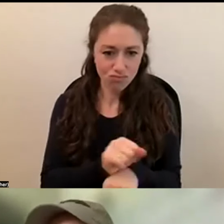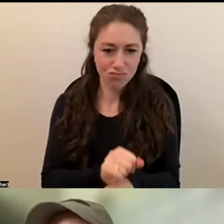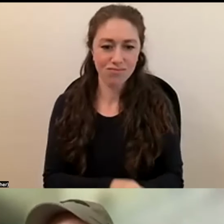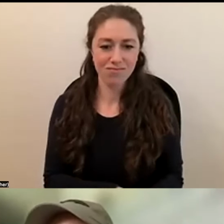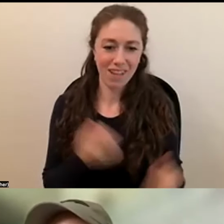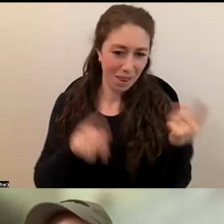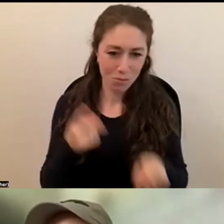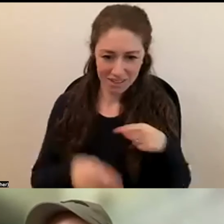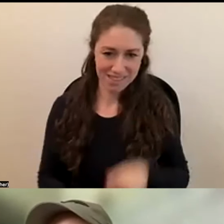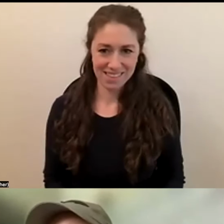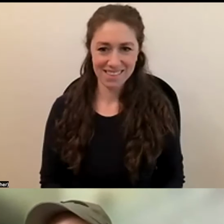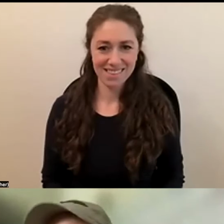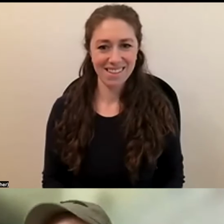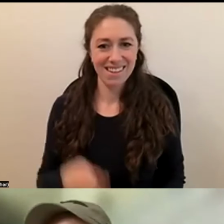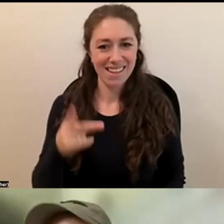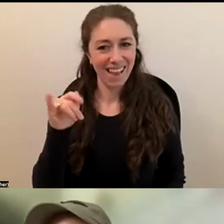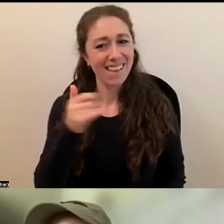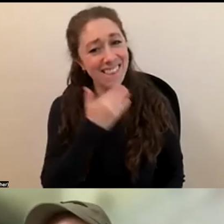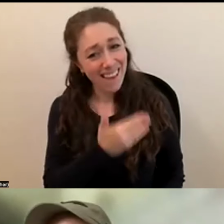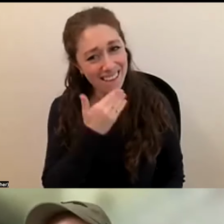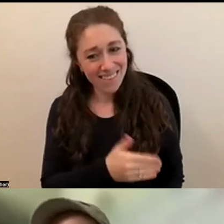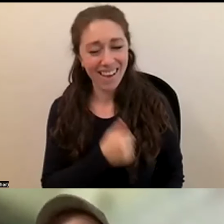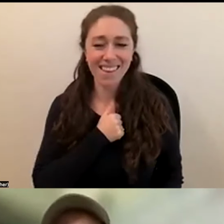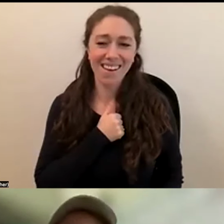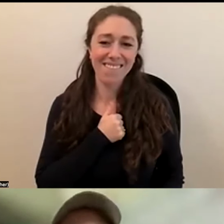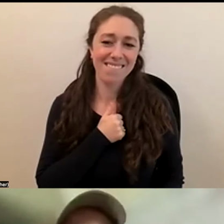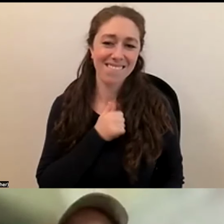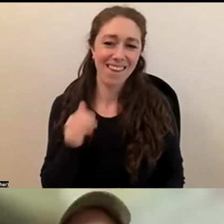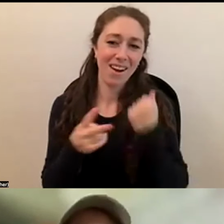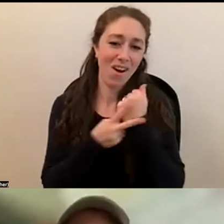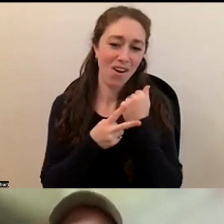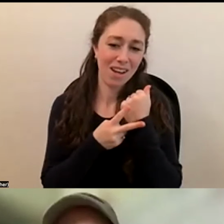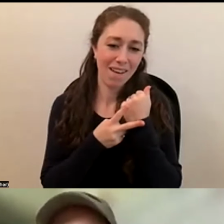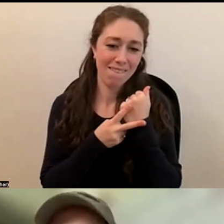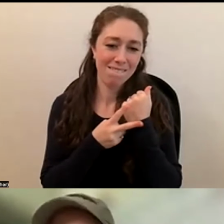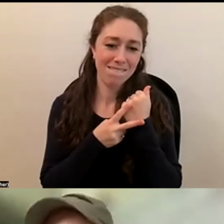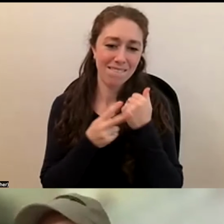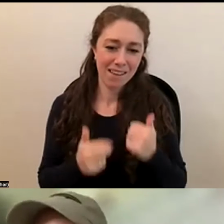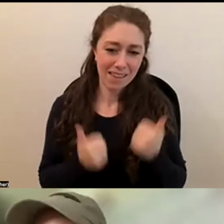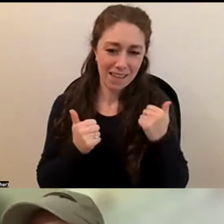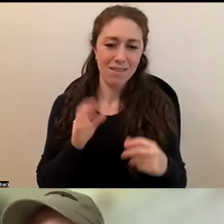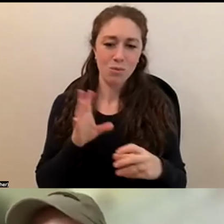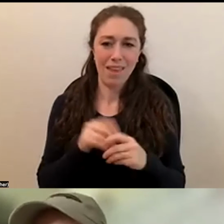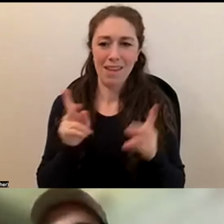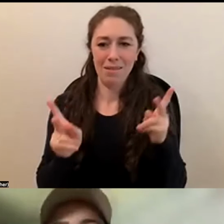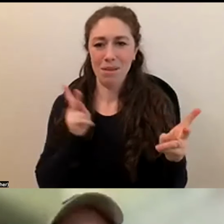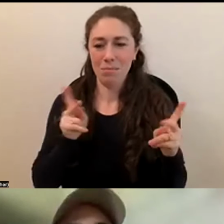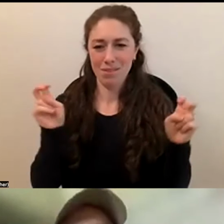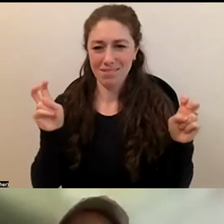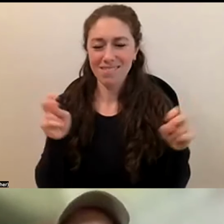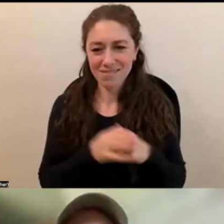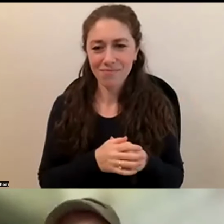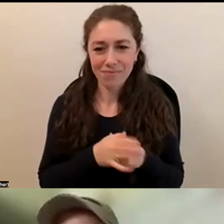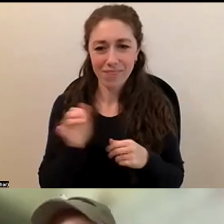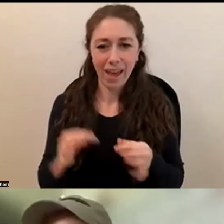Collaboration. Thanks so much. Kelly. Great. And I love that the archive lives within people, and I think this comes back to